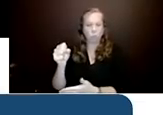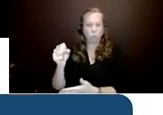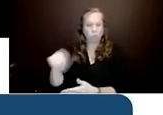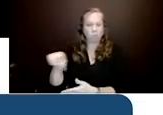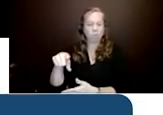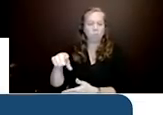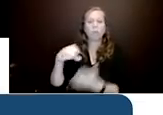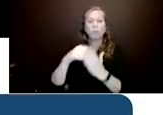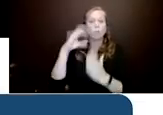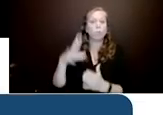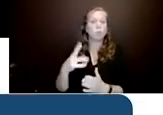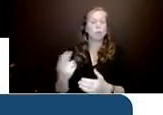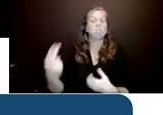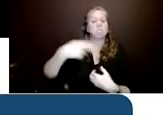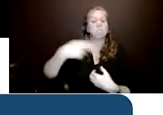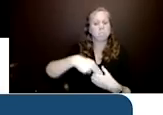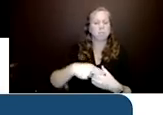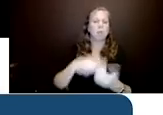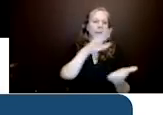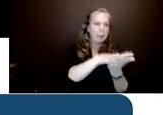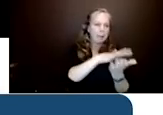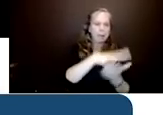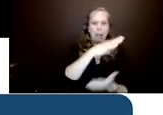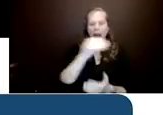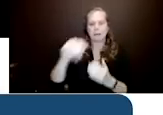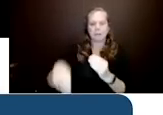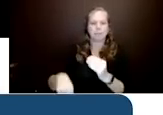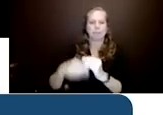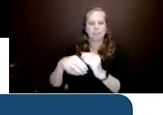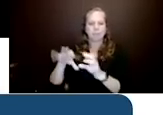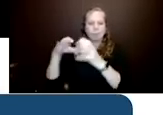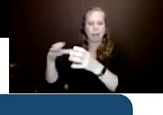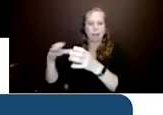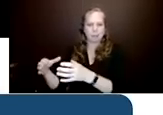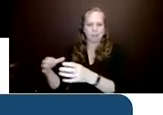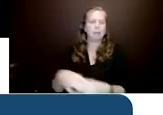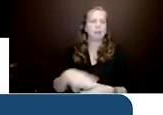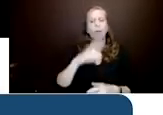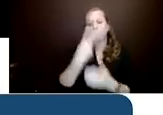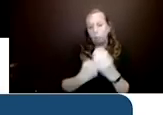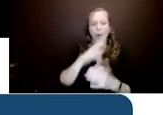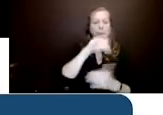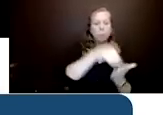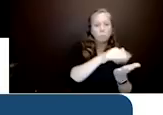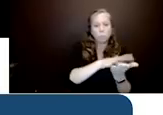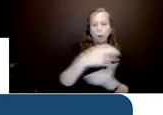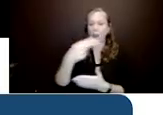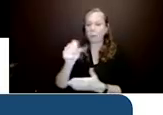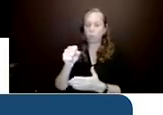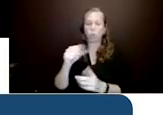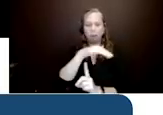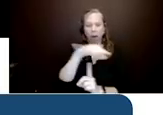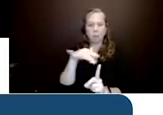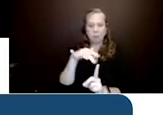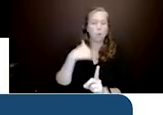will participate in academic and elective courses in both the middle school and high school environments. We very much